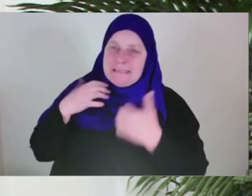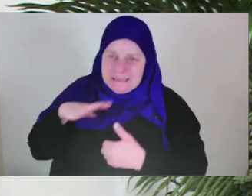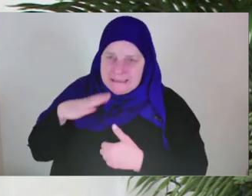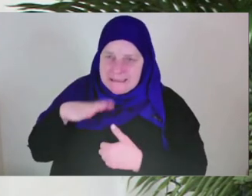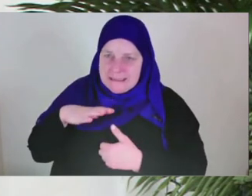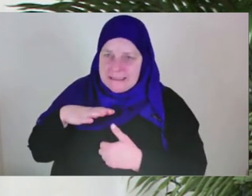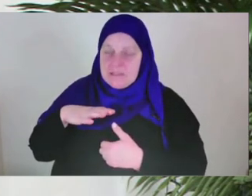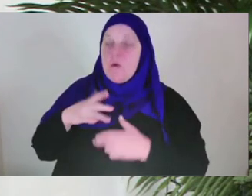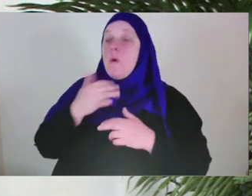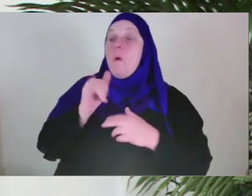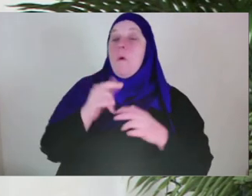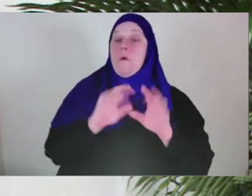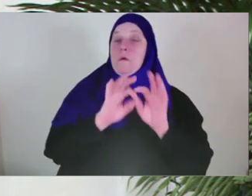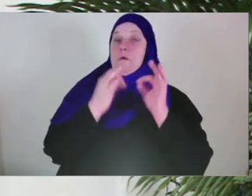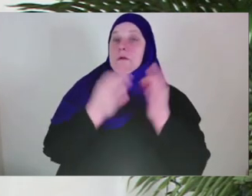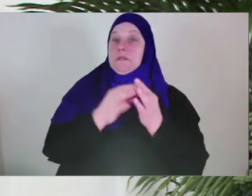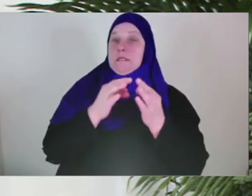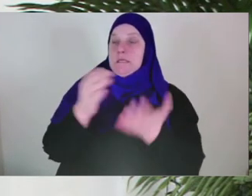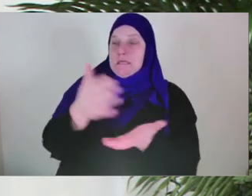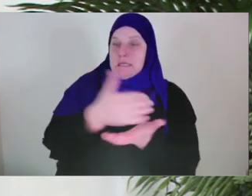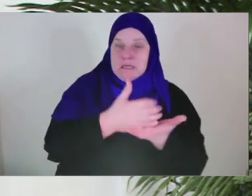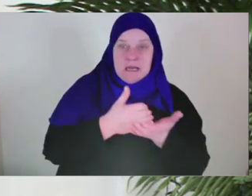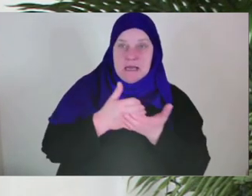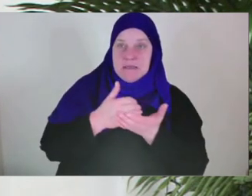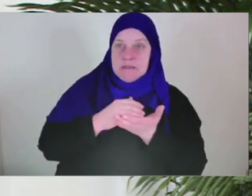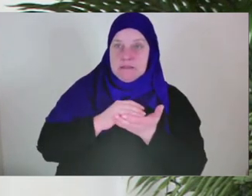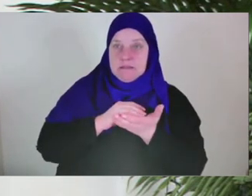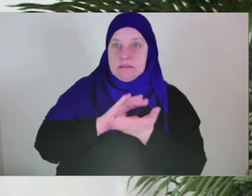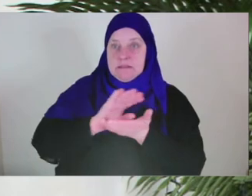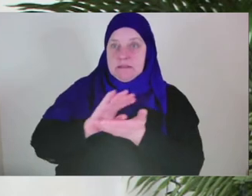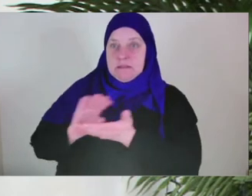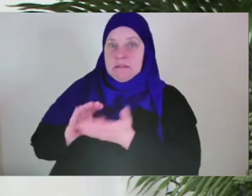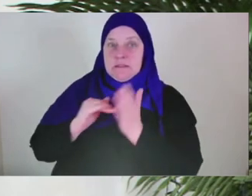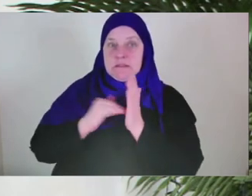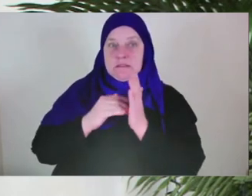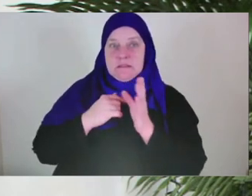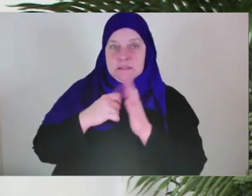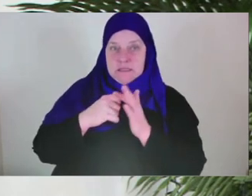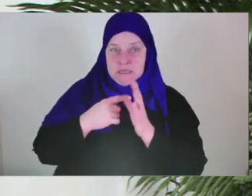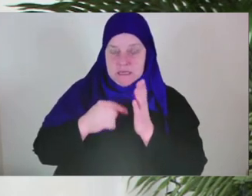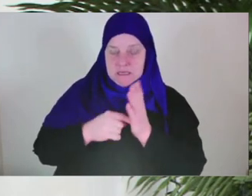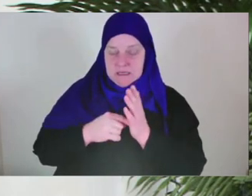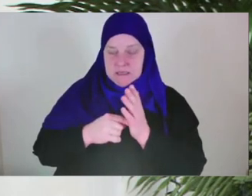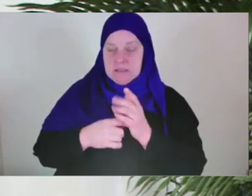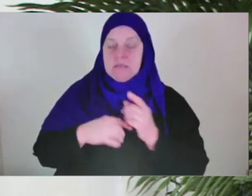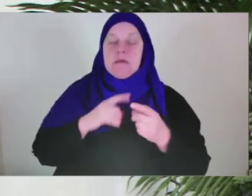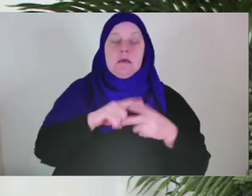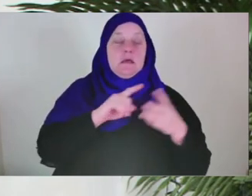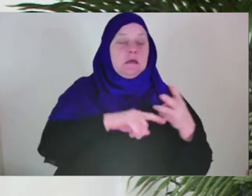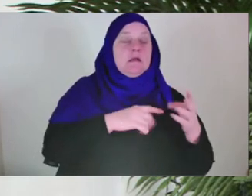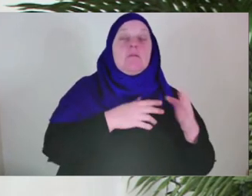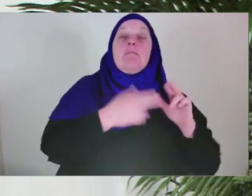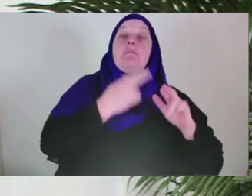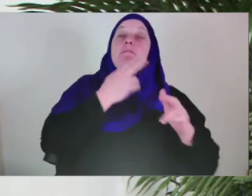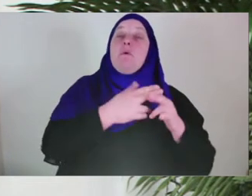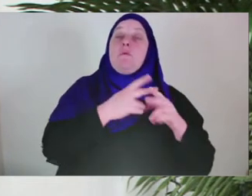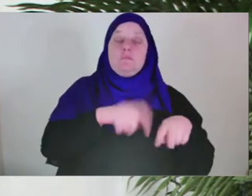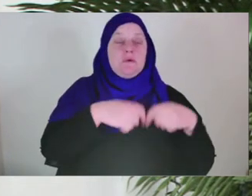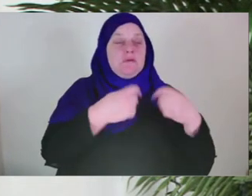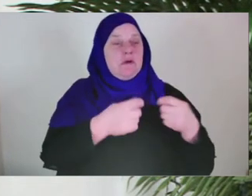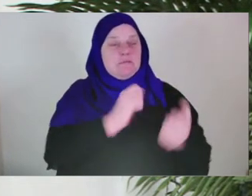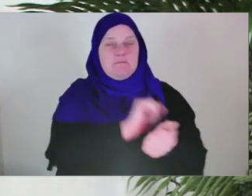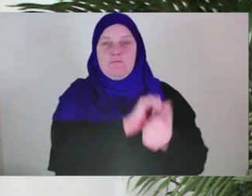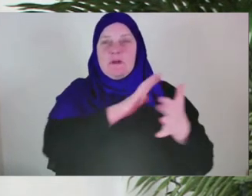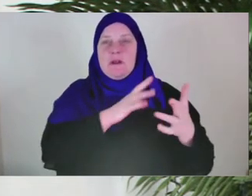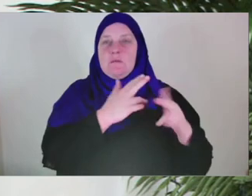zakat and for bringing hearts together for Islam and for freeing captives or slaves and for those in debt and